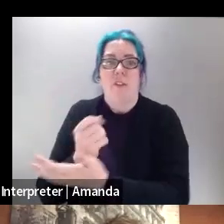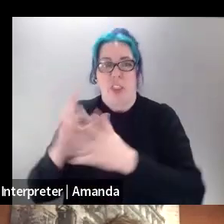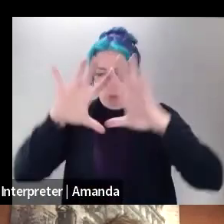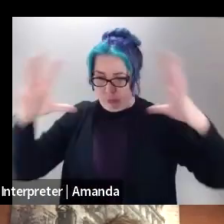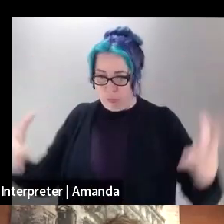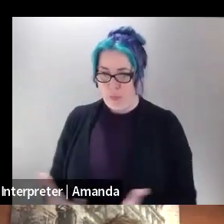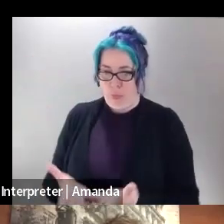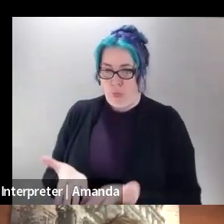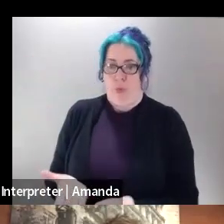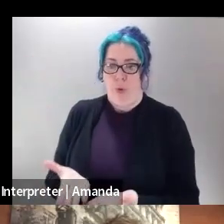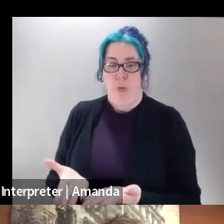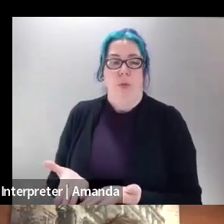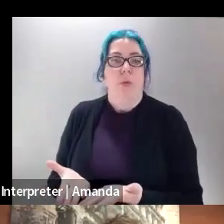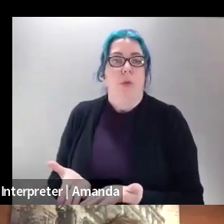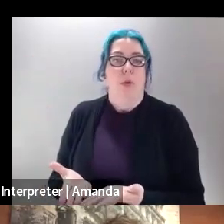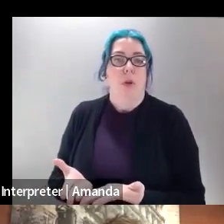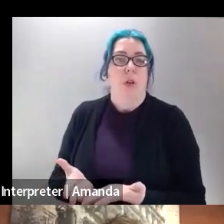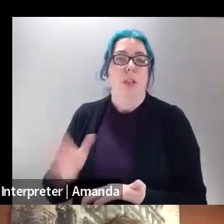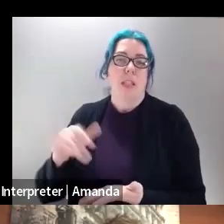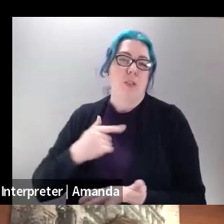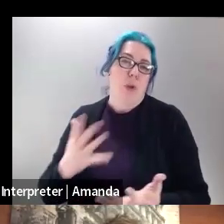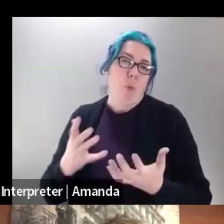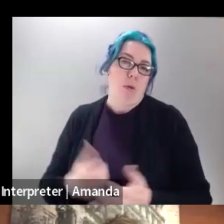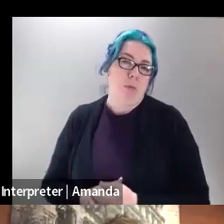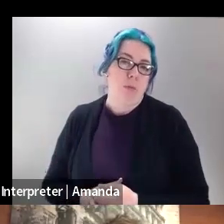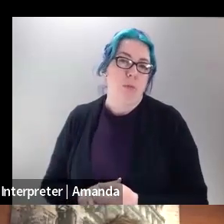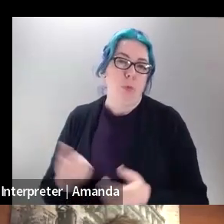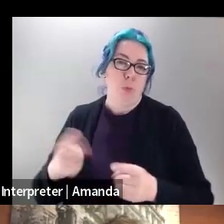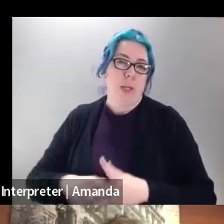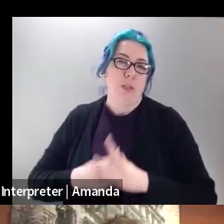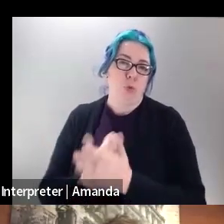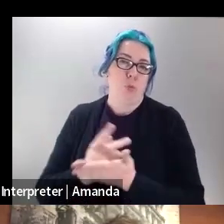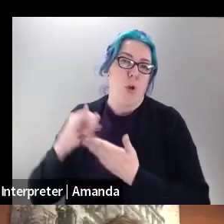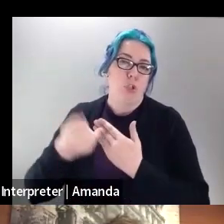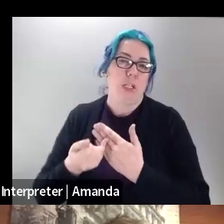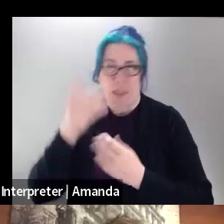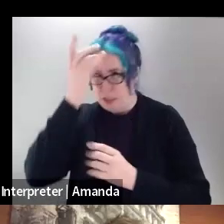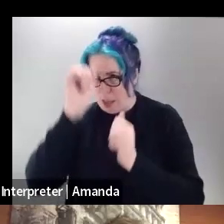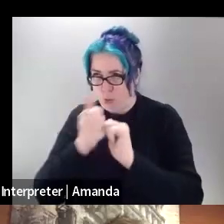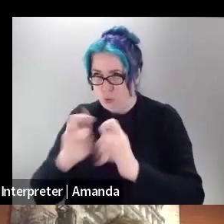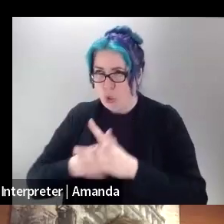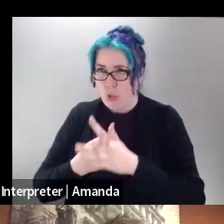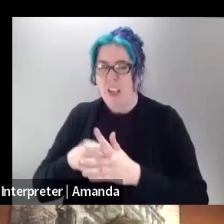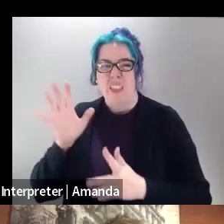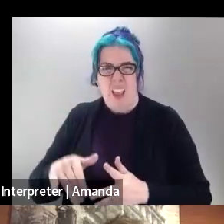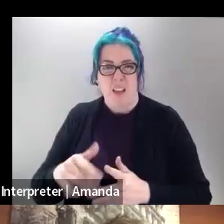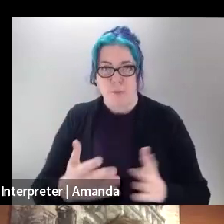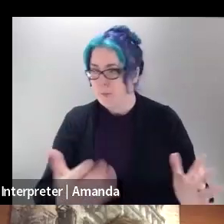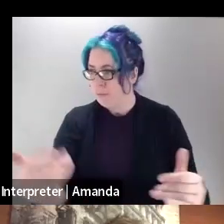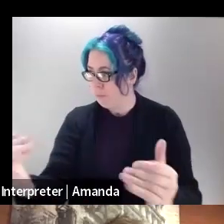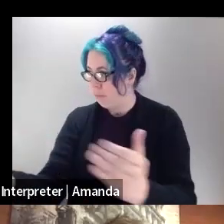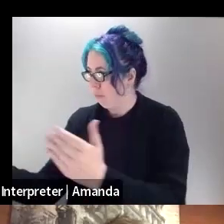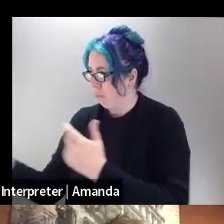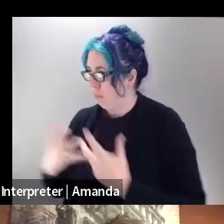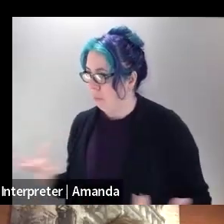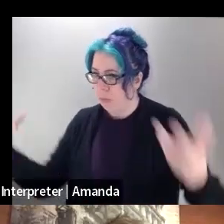I would want to go into my next project with when I'm thinking about how to begin. And I really want to thank everybody who's in the Zoom room here with us. Thank